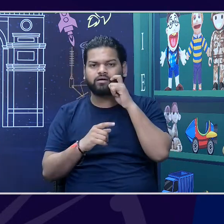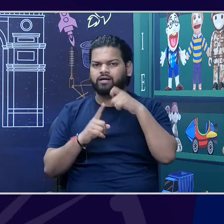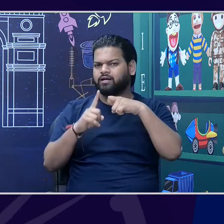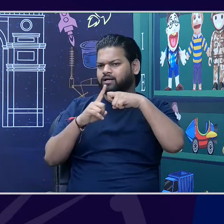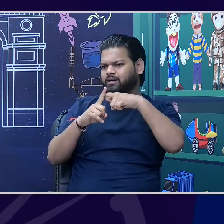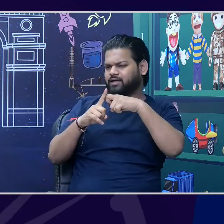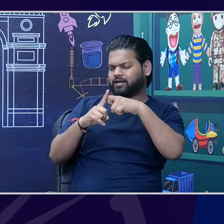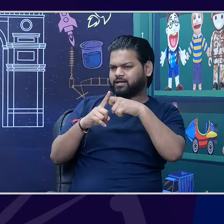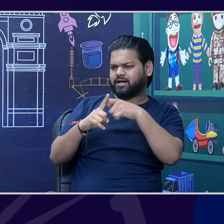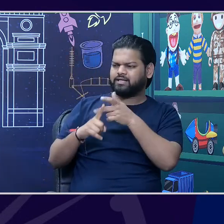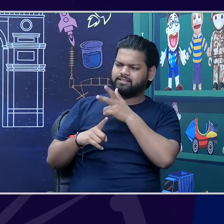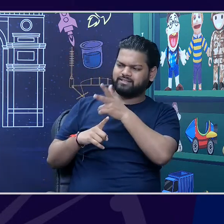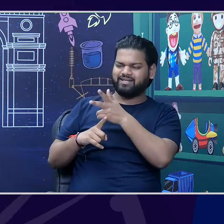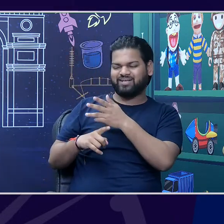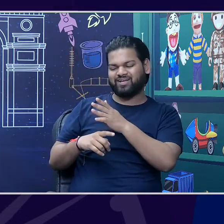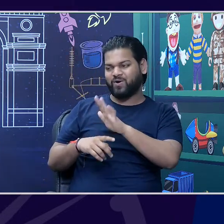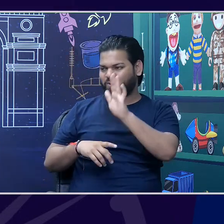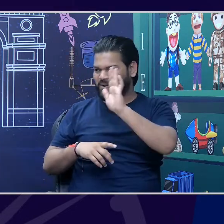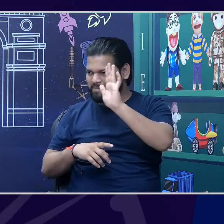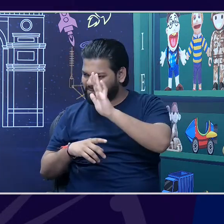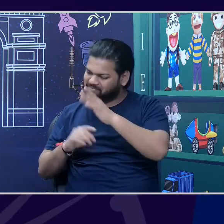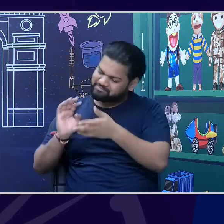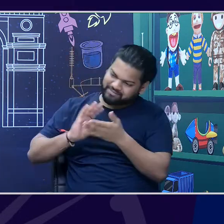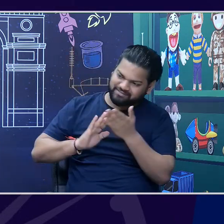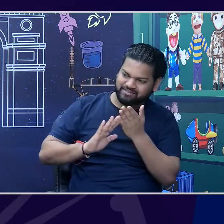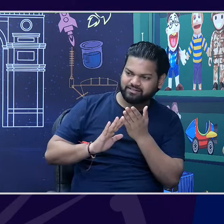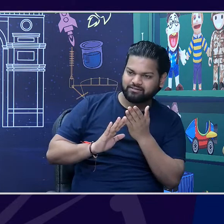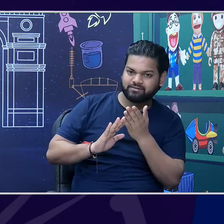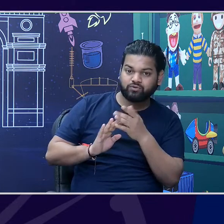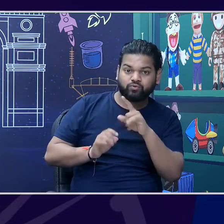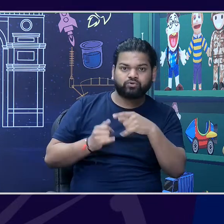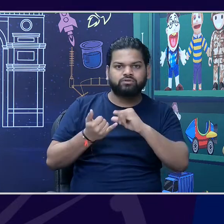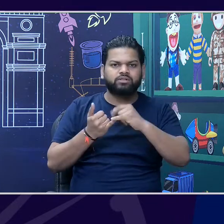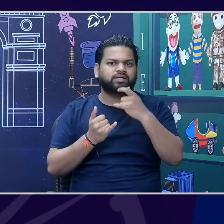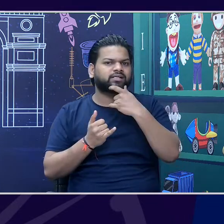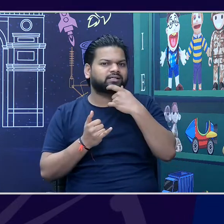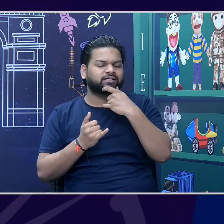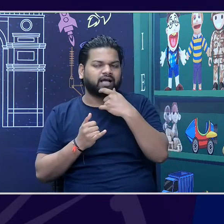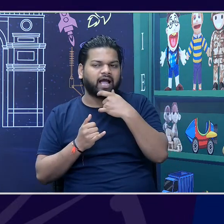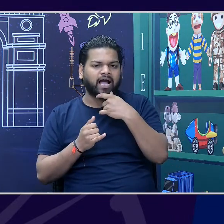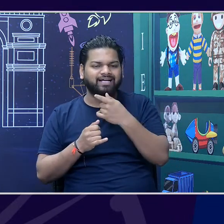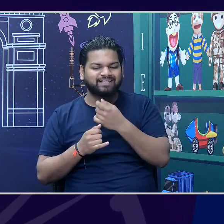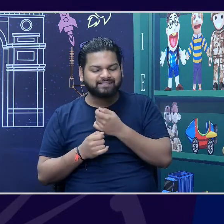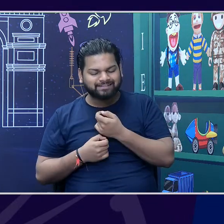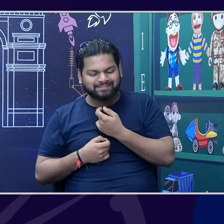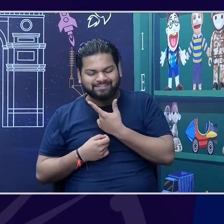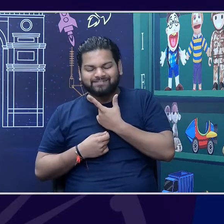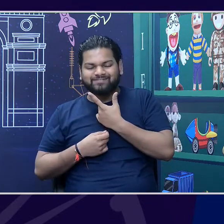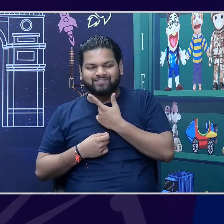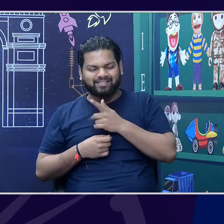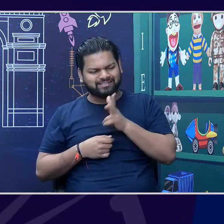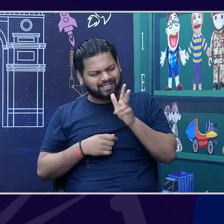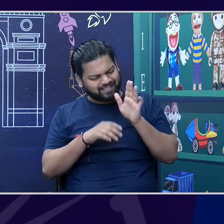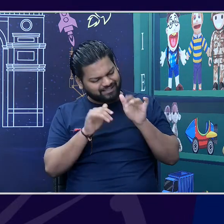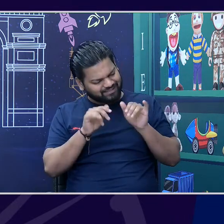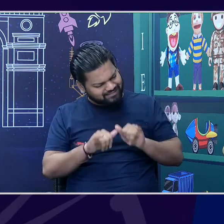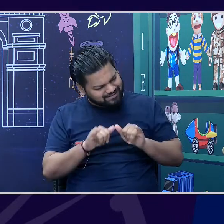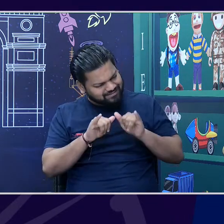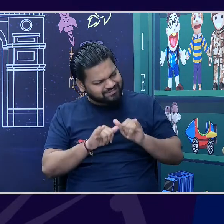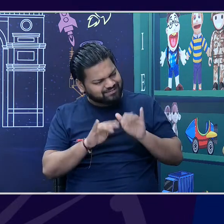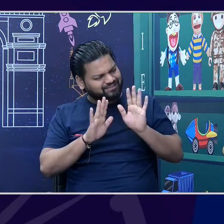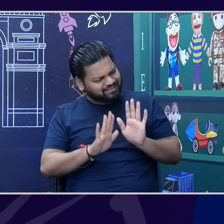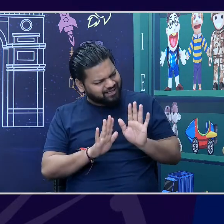take your leave now." Very graciously, Stephen Hawking asks him to stop and have tea with him, and he says, "Come, I will show you my